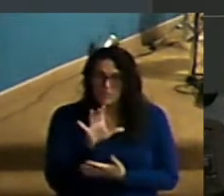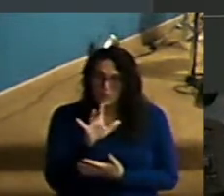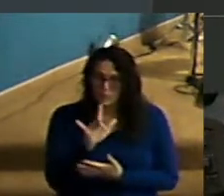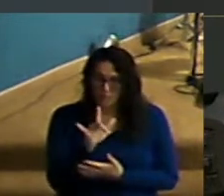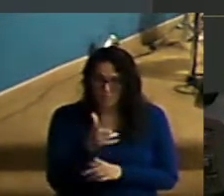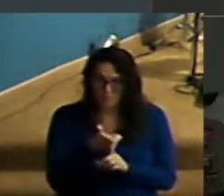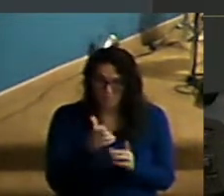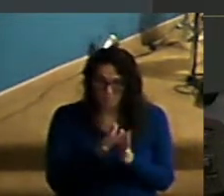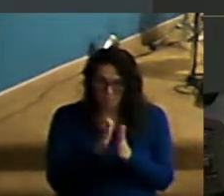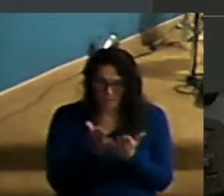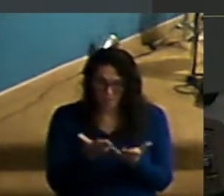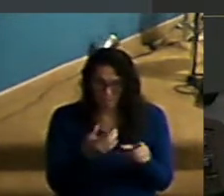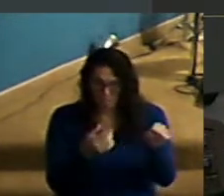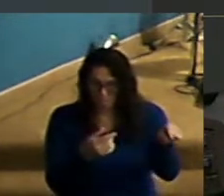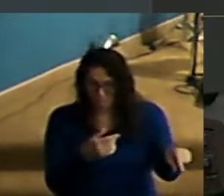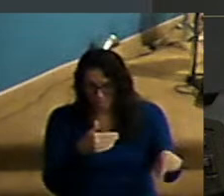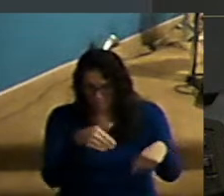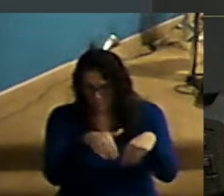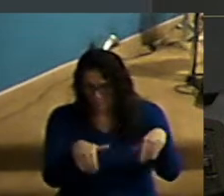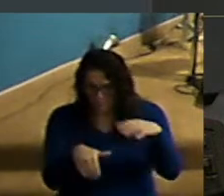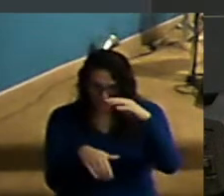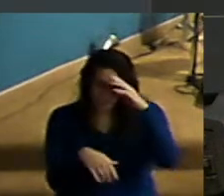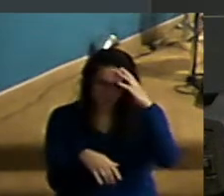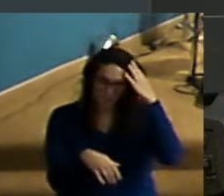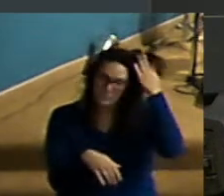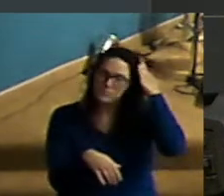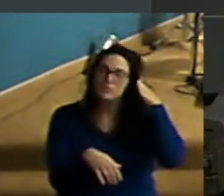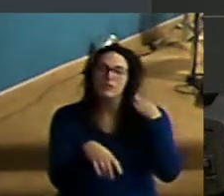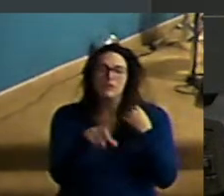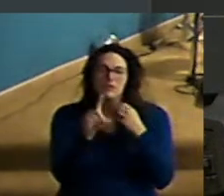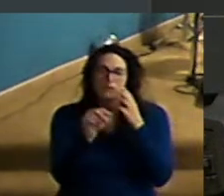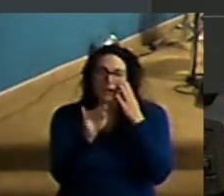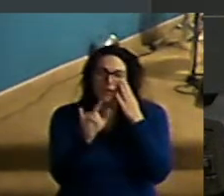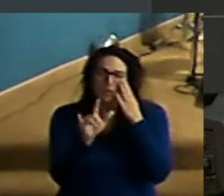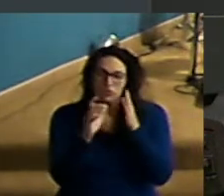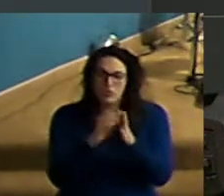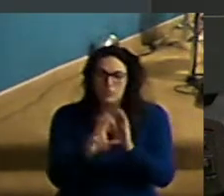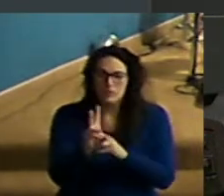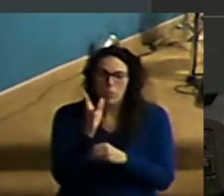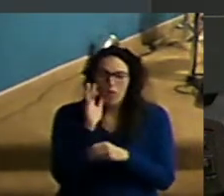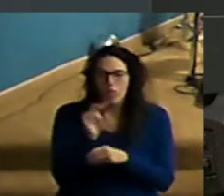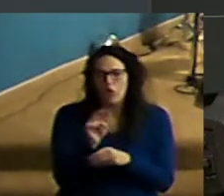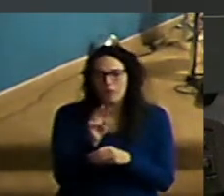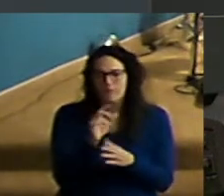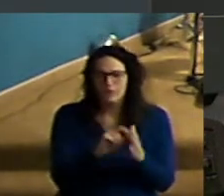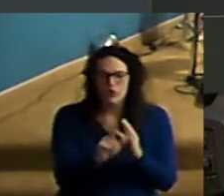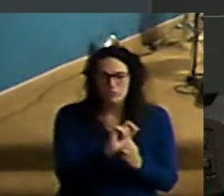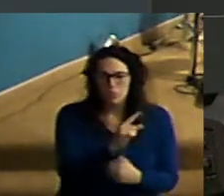in the Bible there in front of you. But Daniel chapter 6, we'll look at the first five verses.